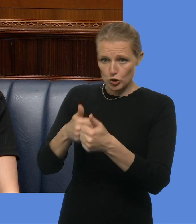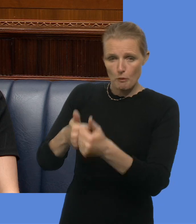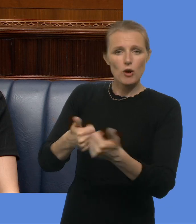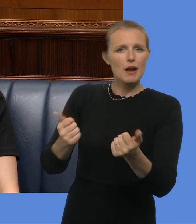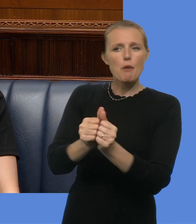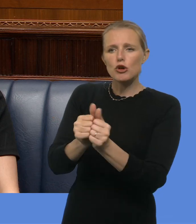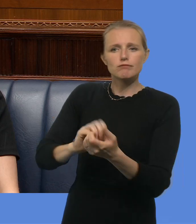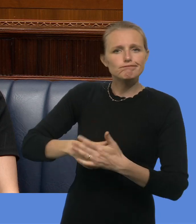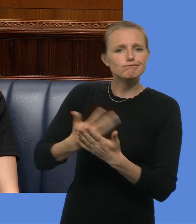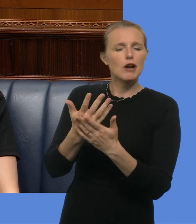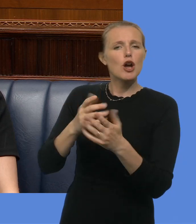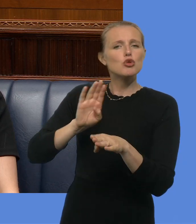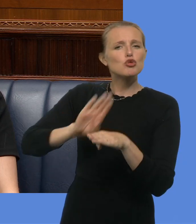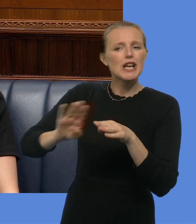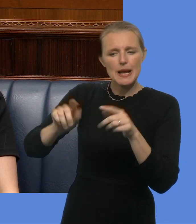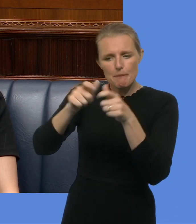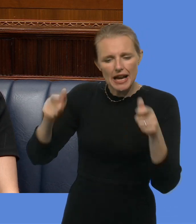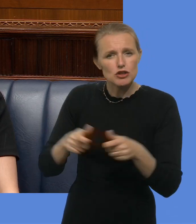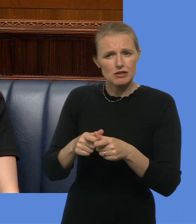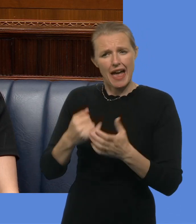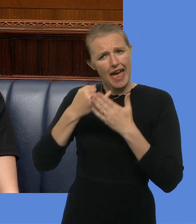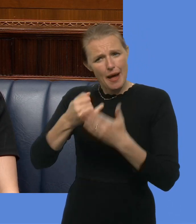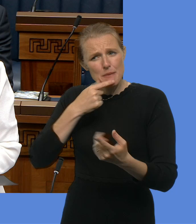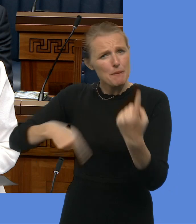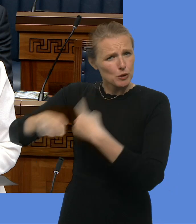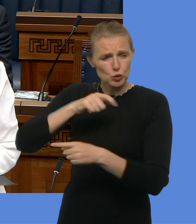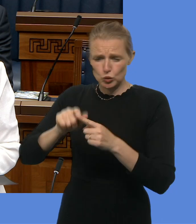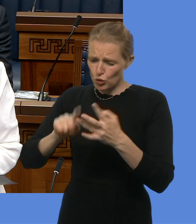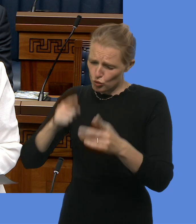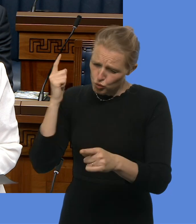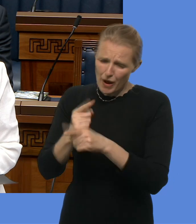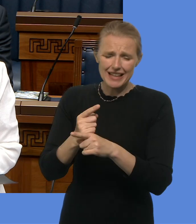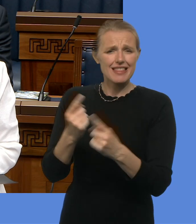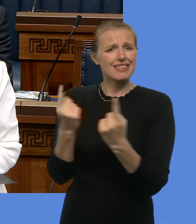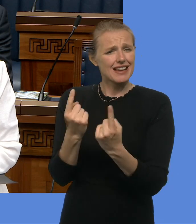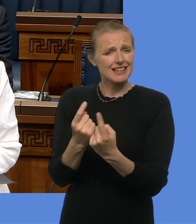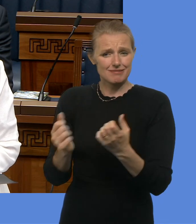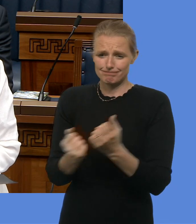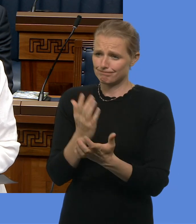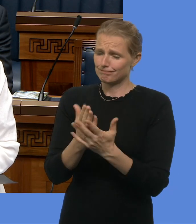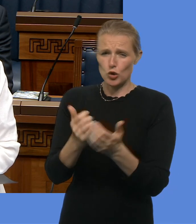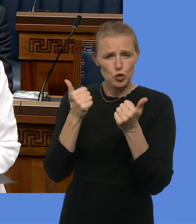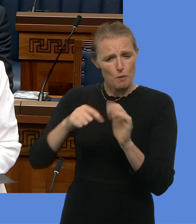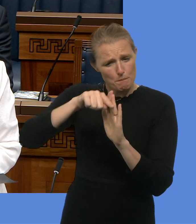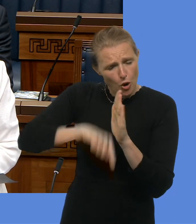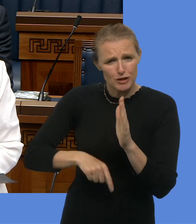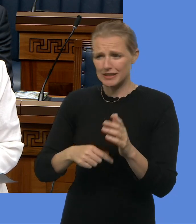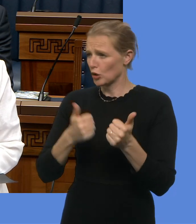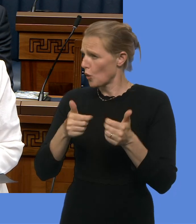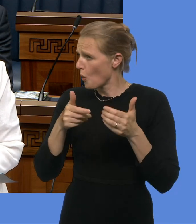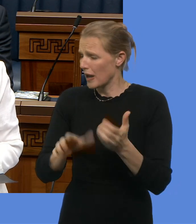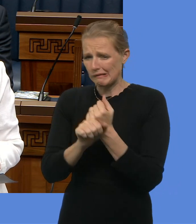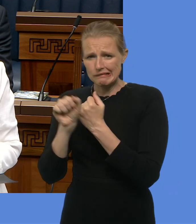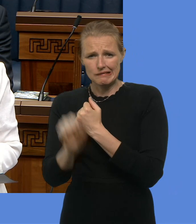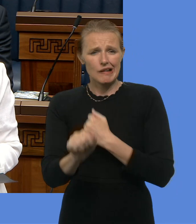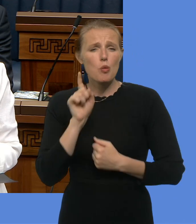packages, to equip people to do the right thing, and to ensure that there is good policies and tools to protect women and girls wherever they are. Violence